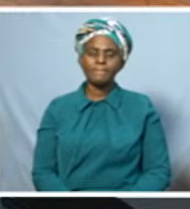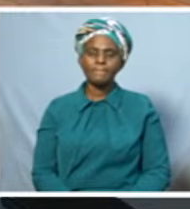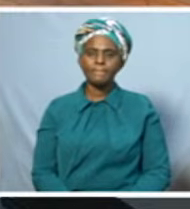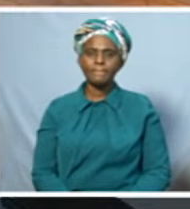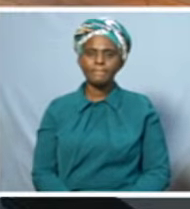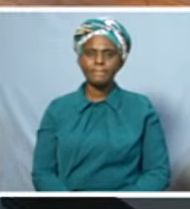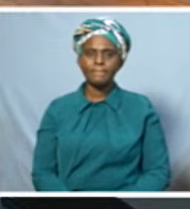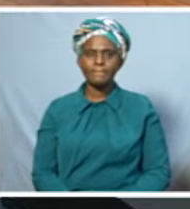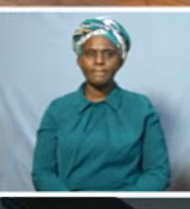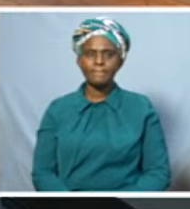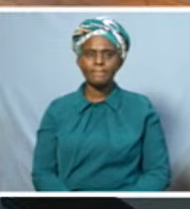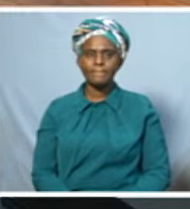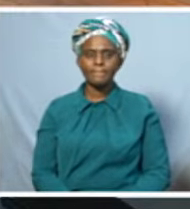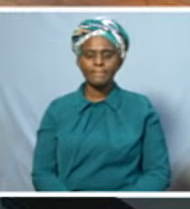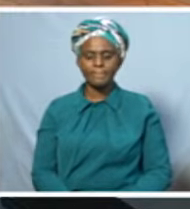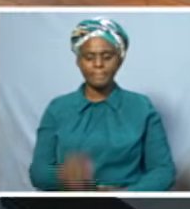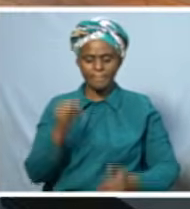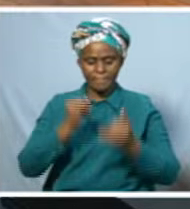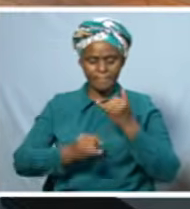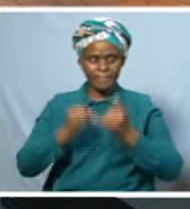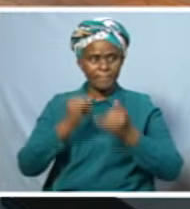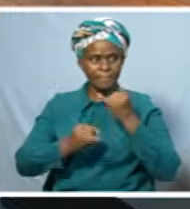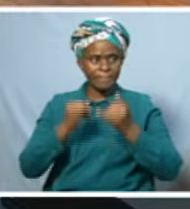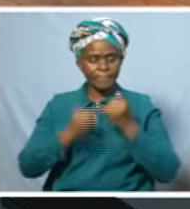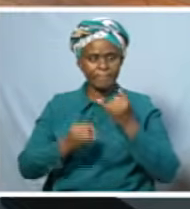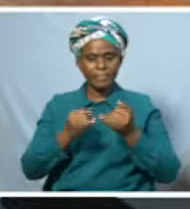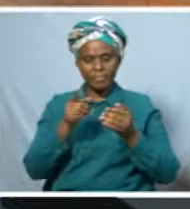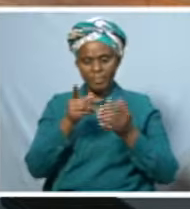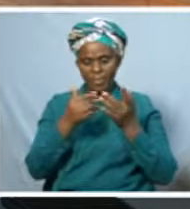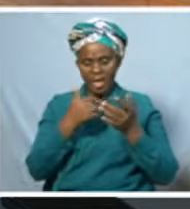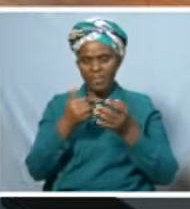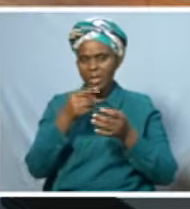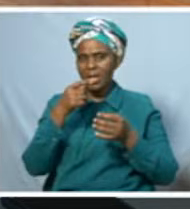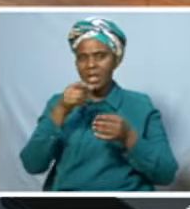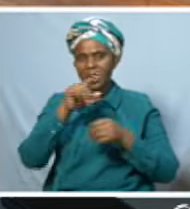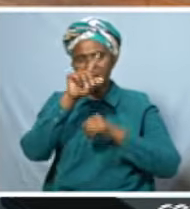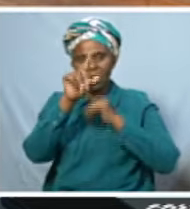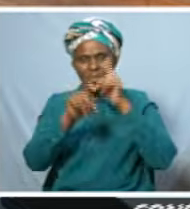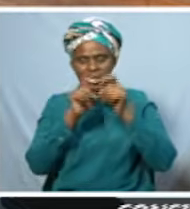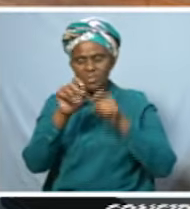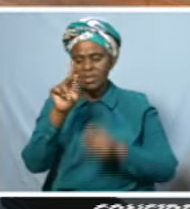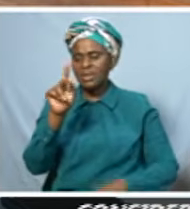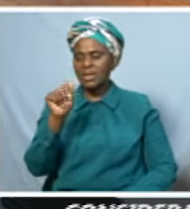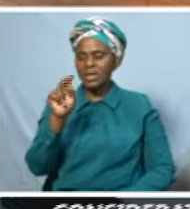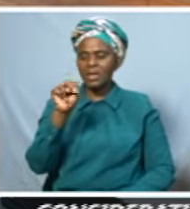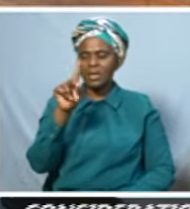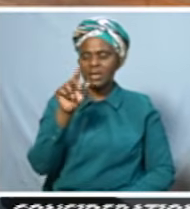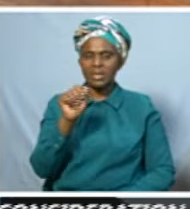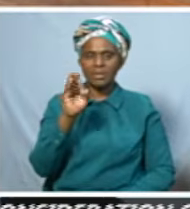Maybe we conclude from, unless there is a comparing question, Honorable Kandafla.